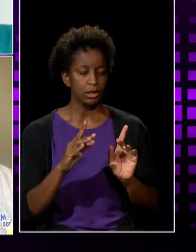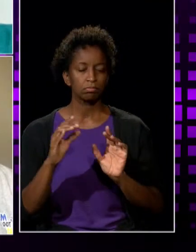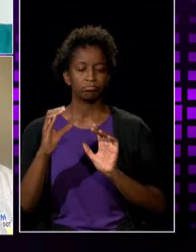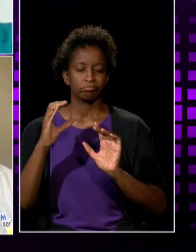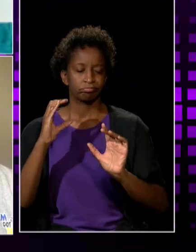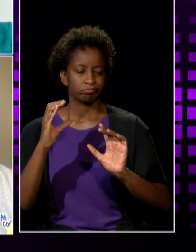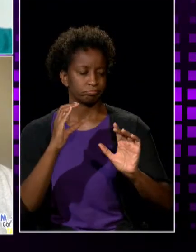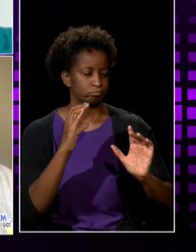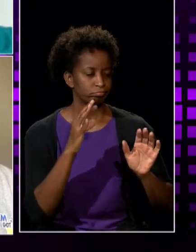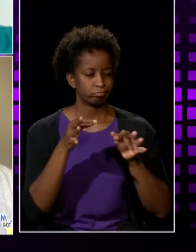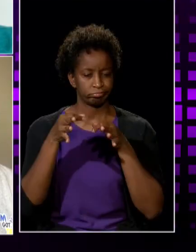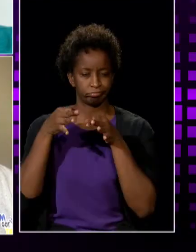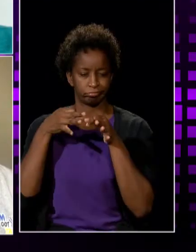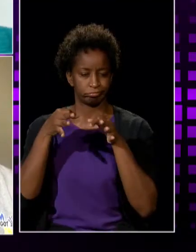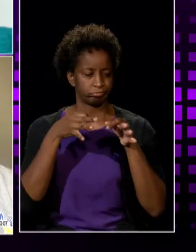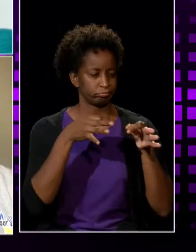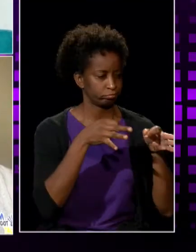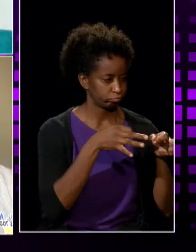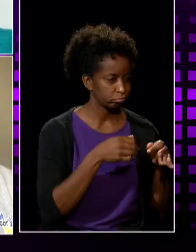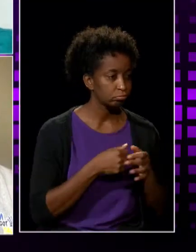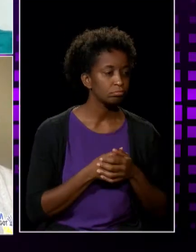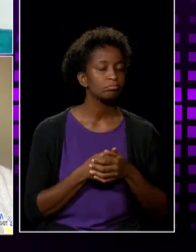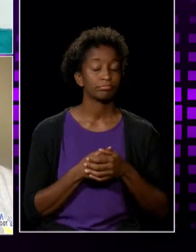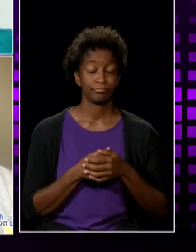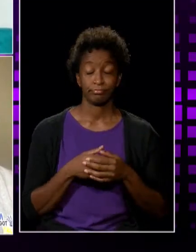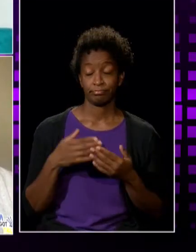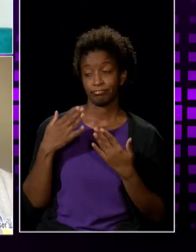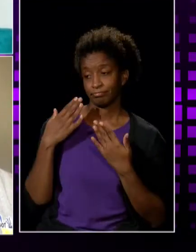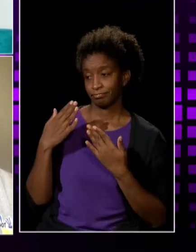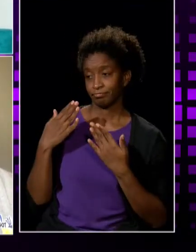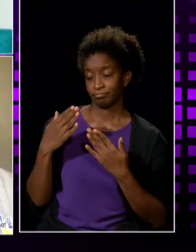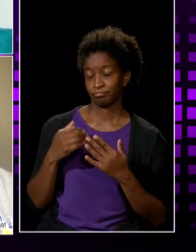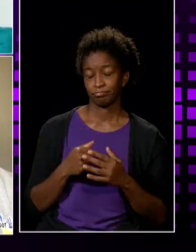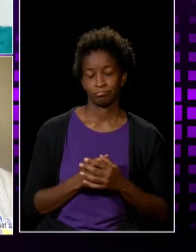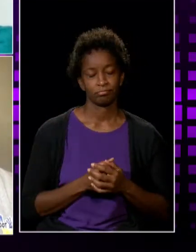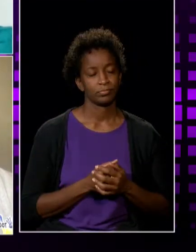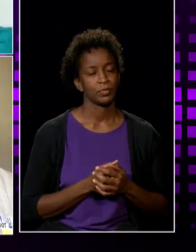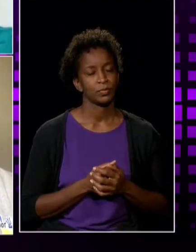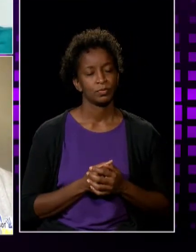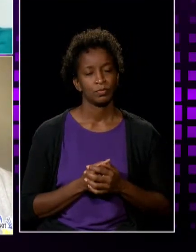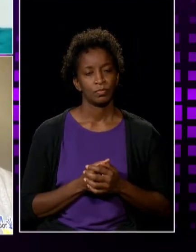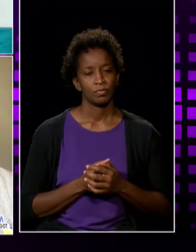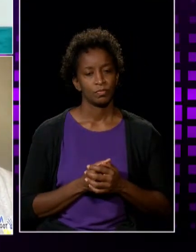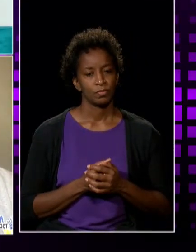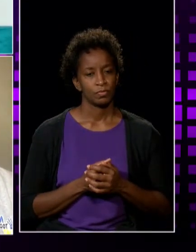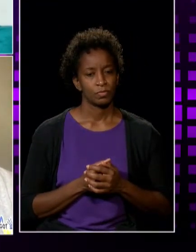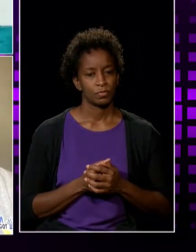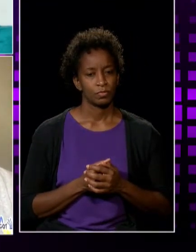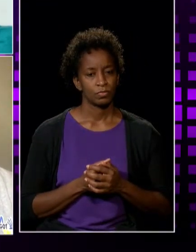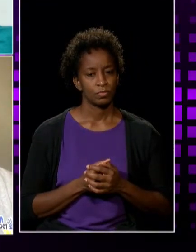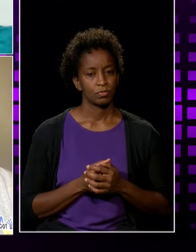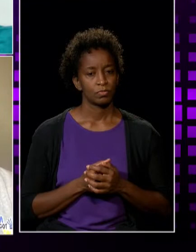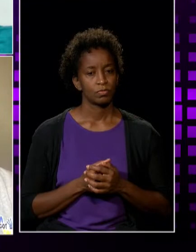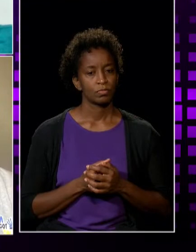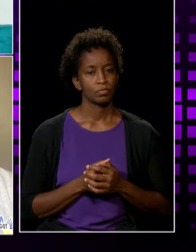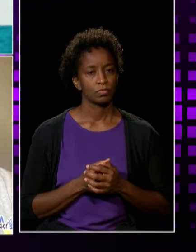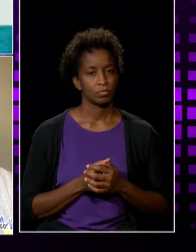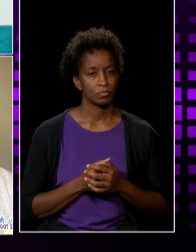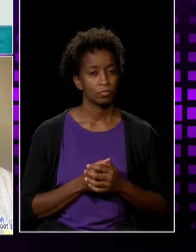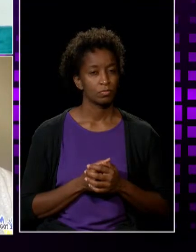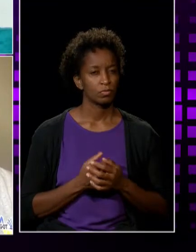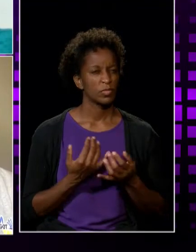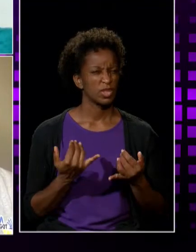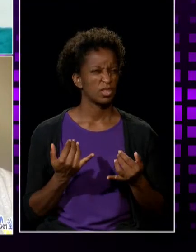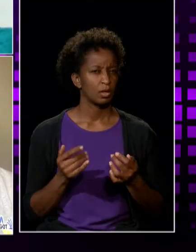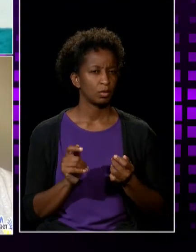Thank you, Tyreek. So we will now transition into another conversation, and this conversation